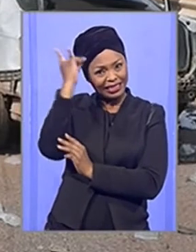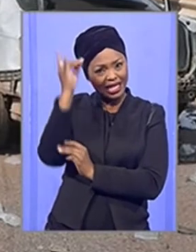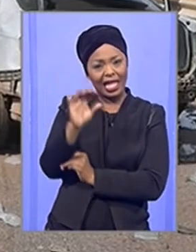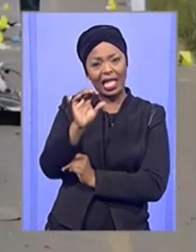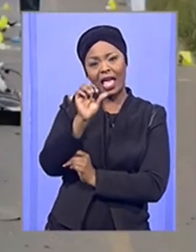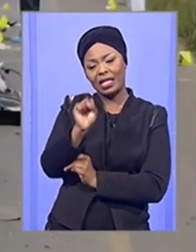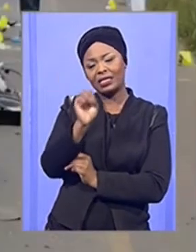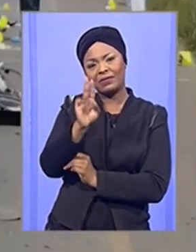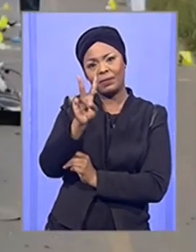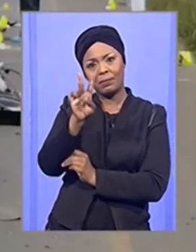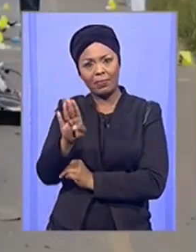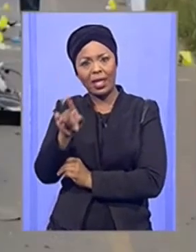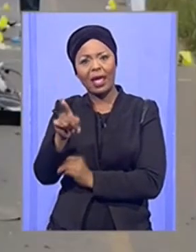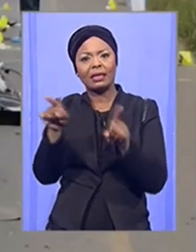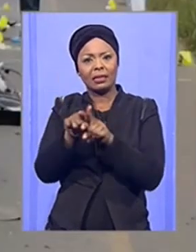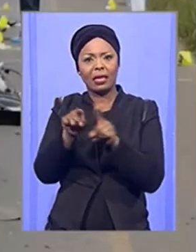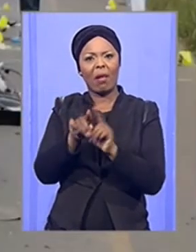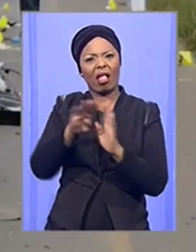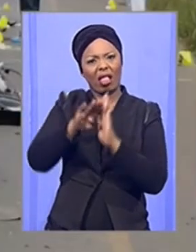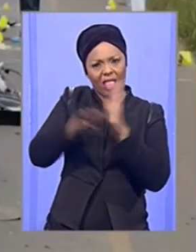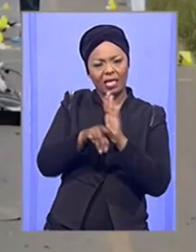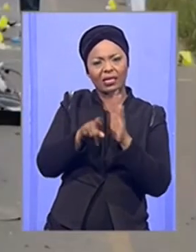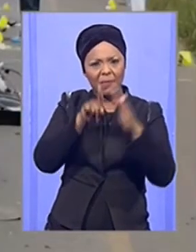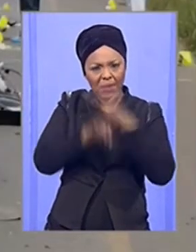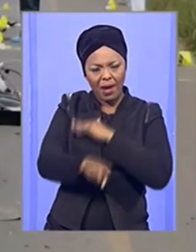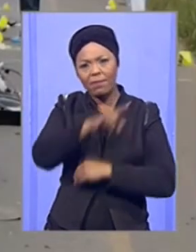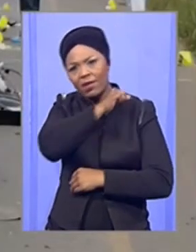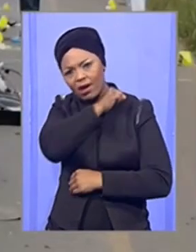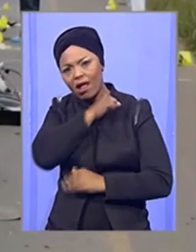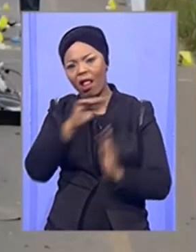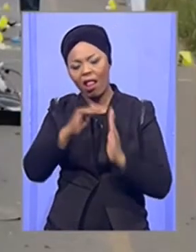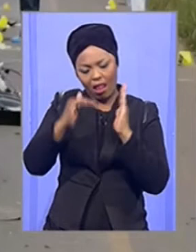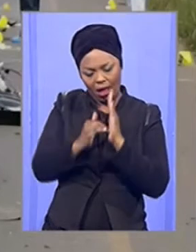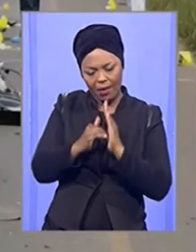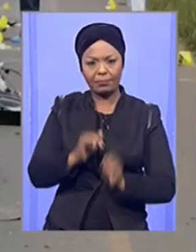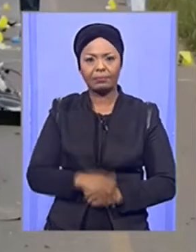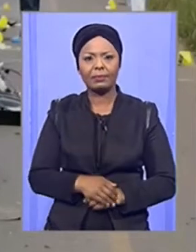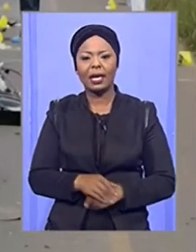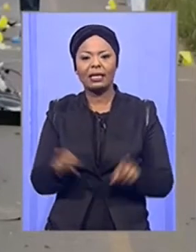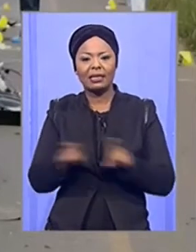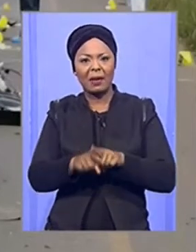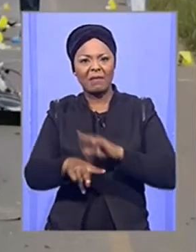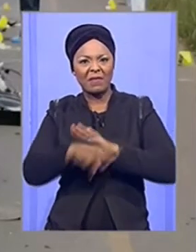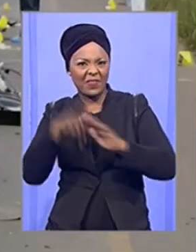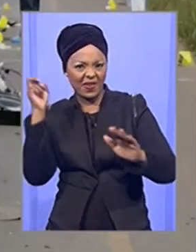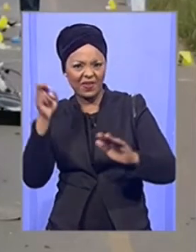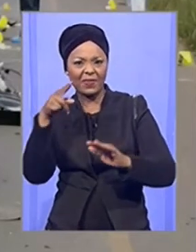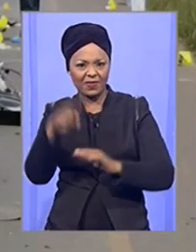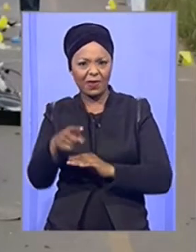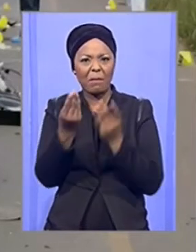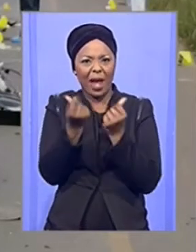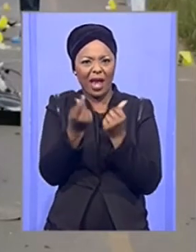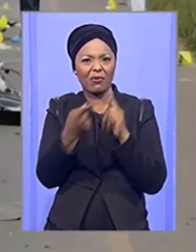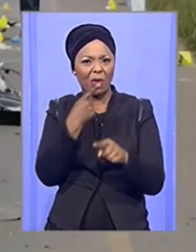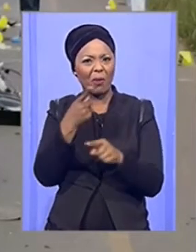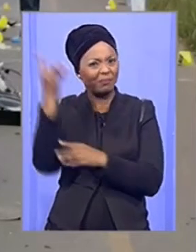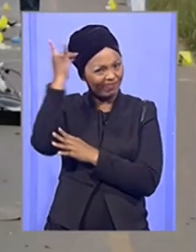e theogetše tlase go menagantšwe gabedi. Go hulwa ga difatanaga tša go sepetša tšhelete go theogile ka diperesente